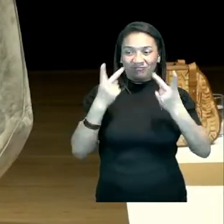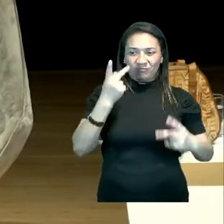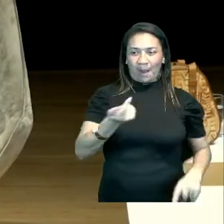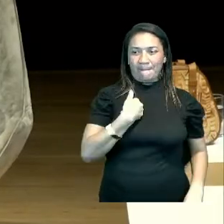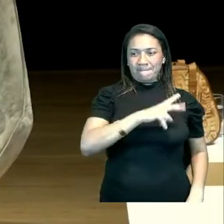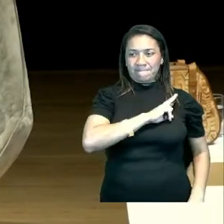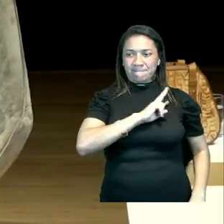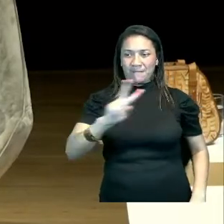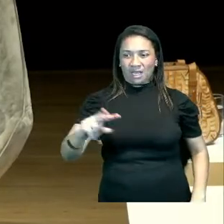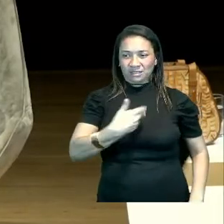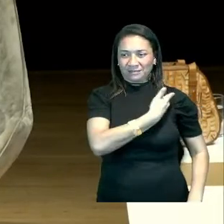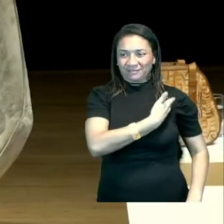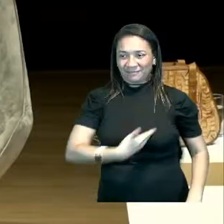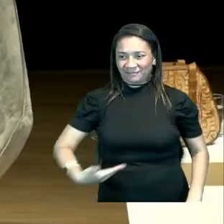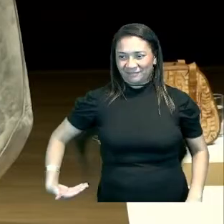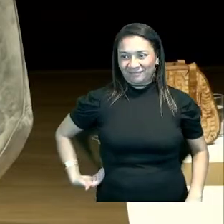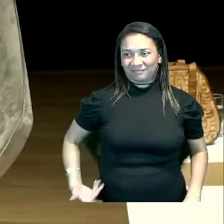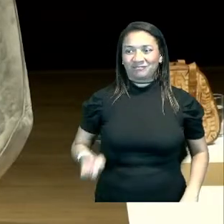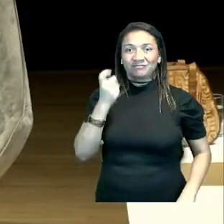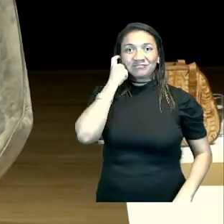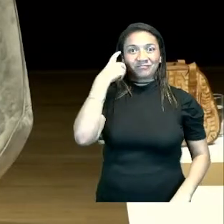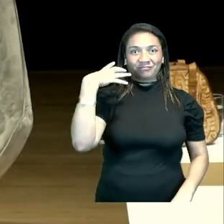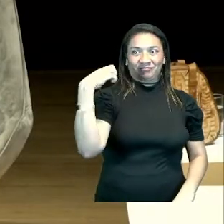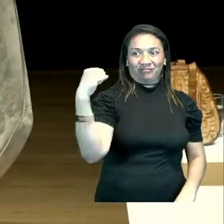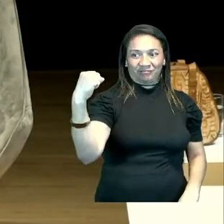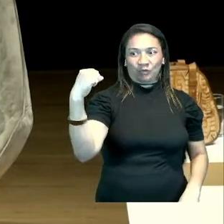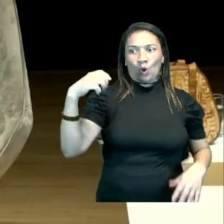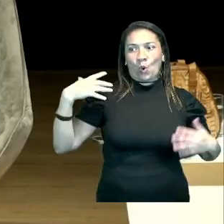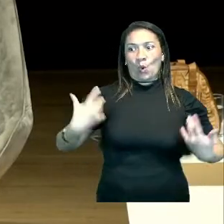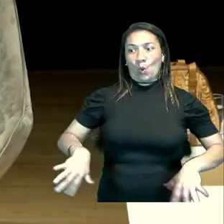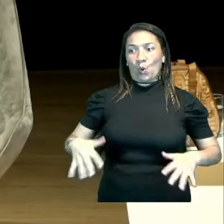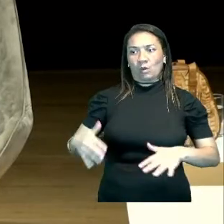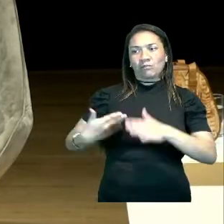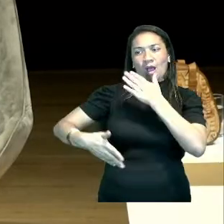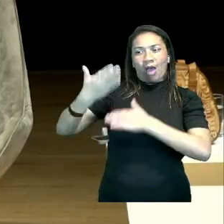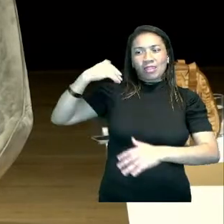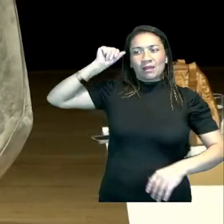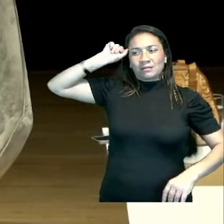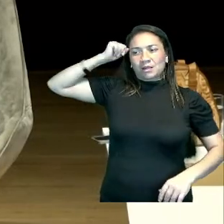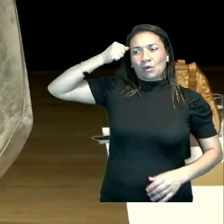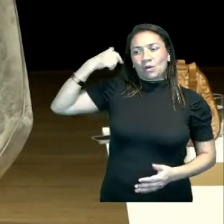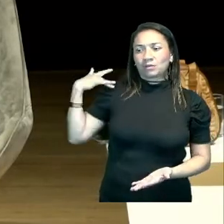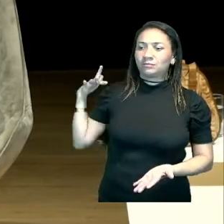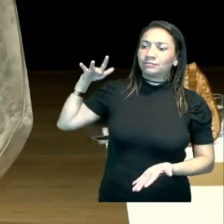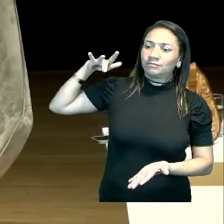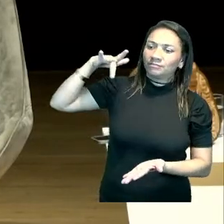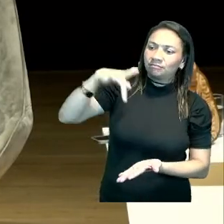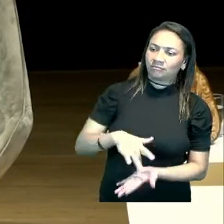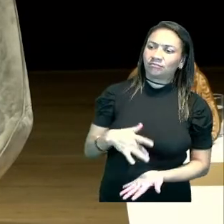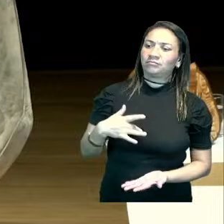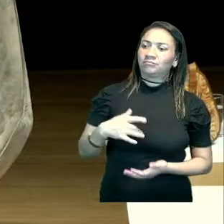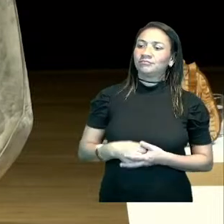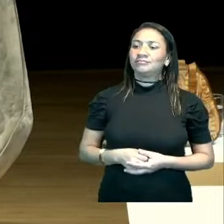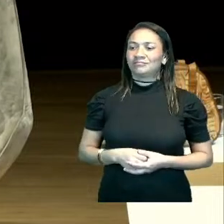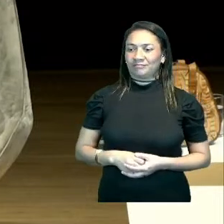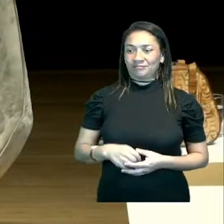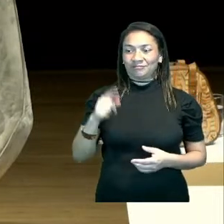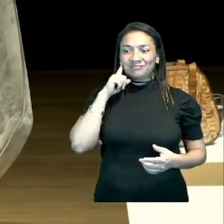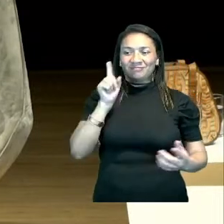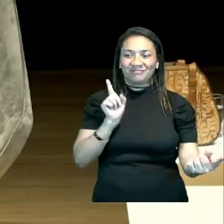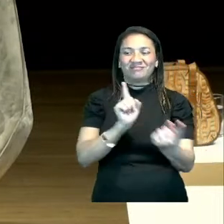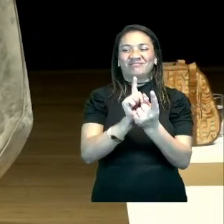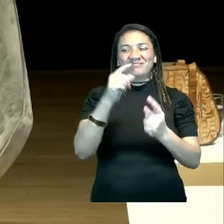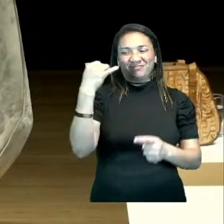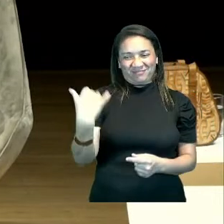because when I was here, we visited Francia Marquez en La Toma, and